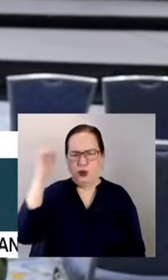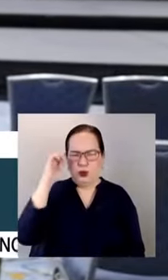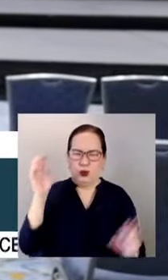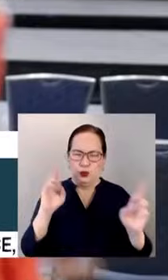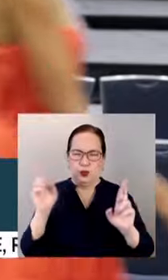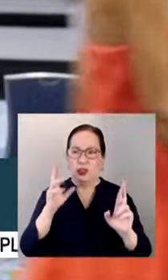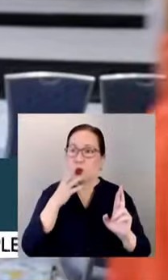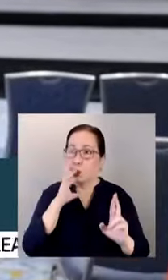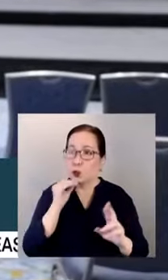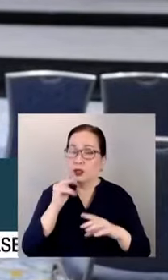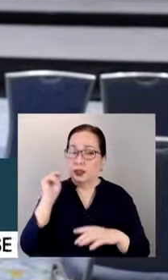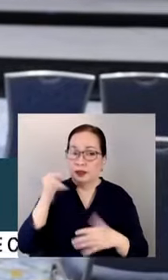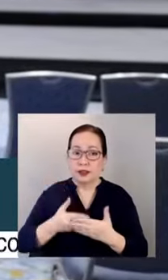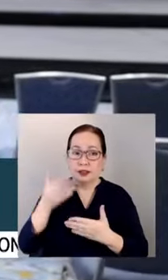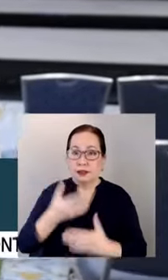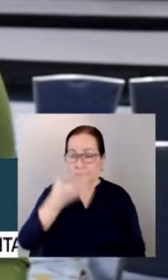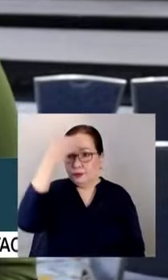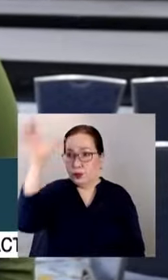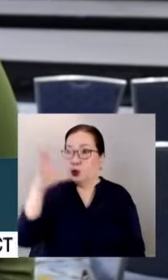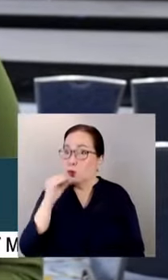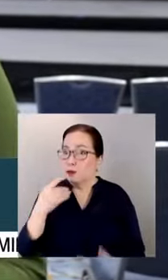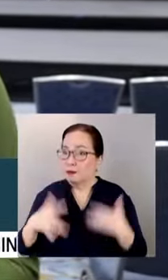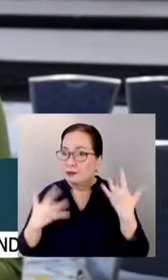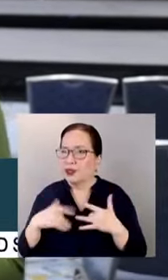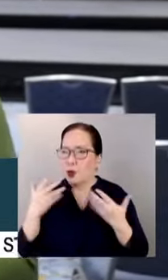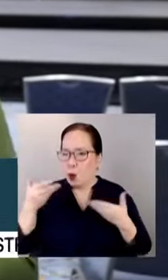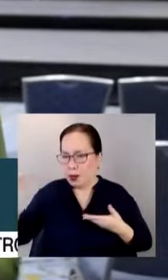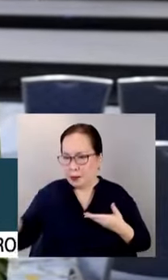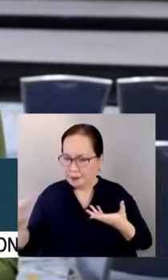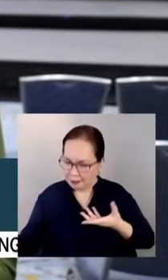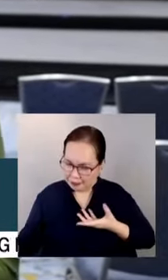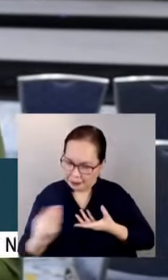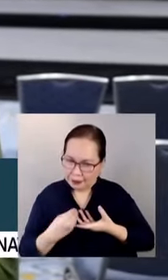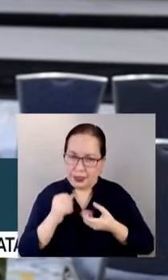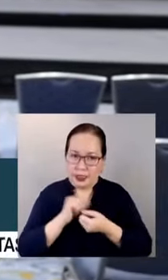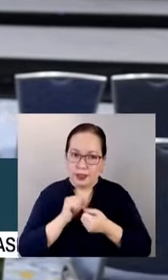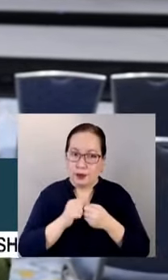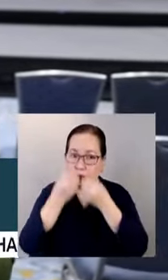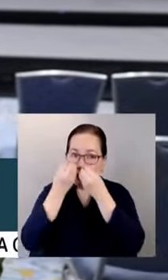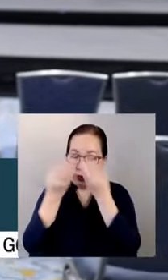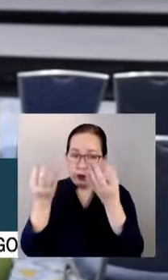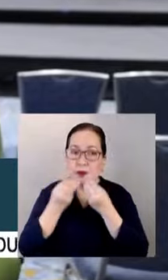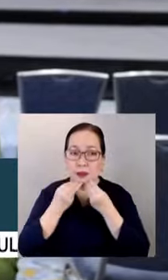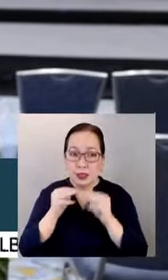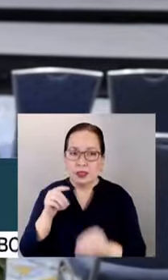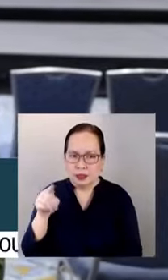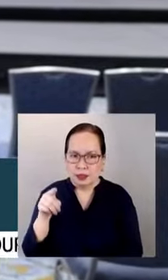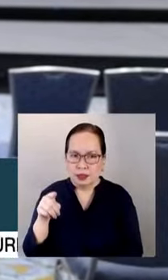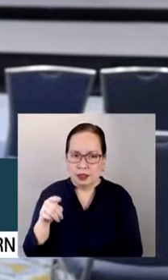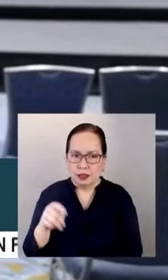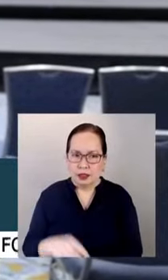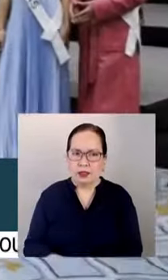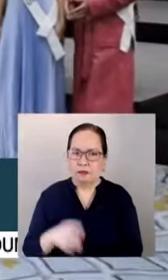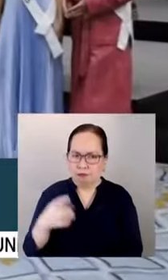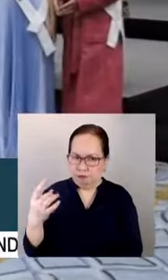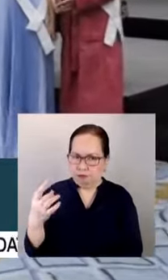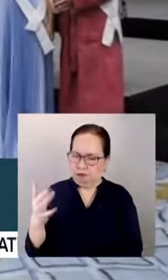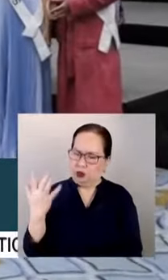So I'm excited for the successor. I really want to welcome her, and I just want to tell her that, you know, you were chosen for a reason, so just be